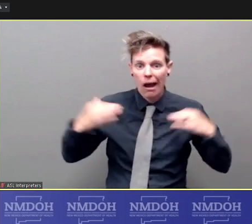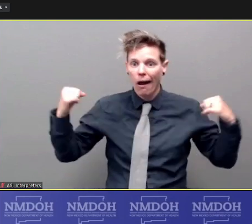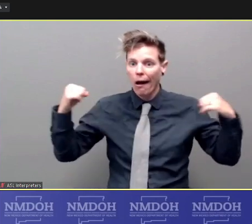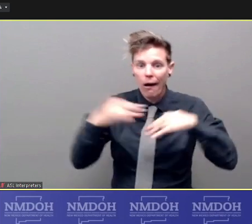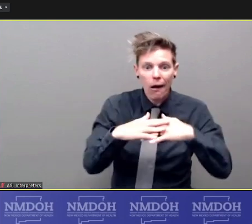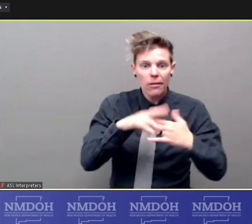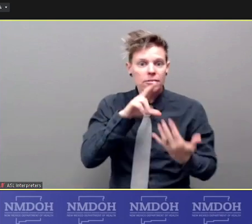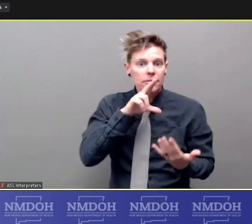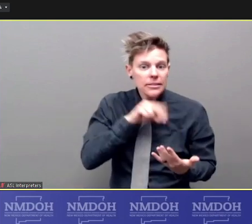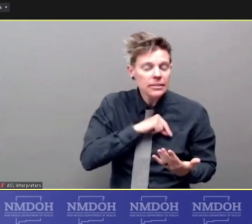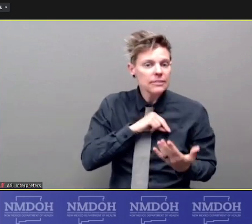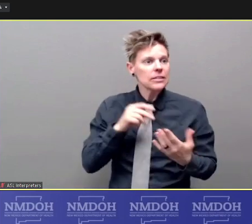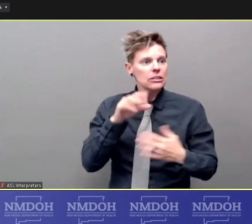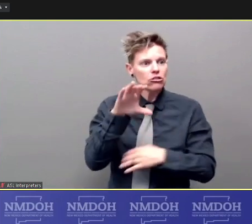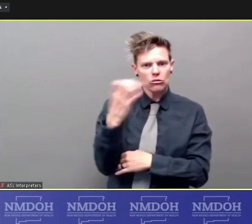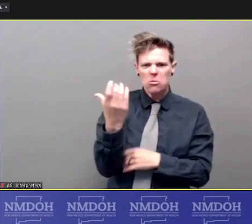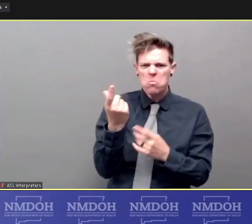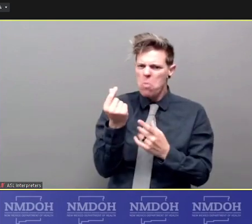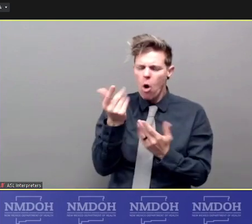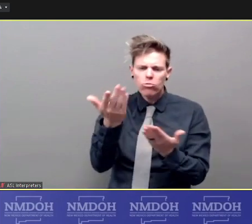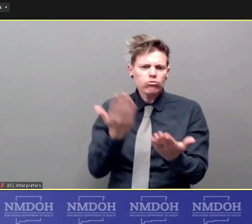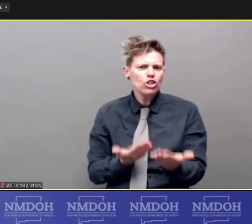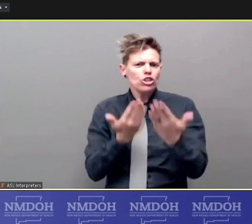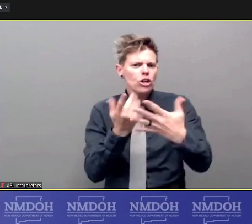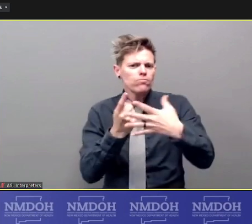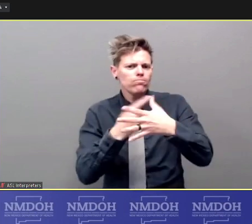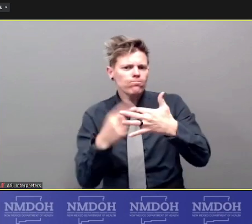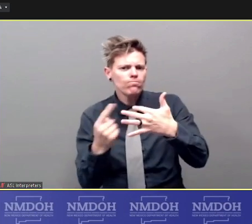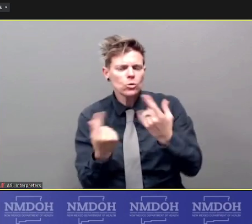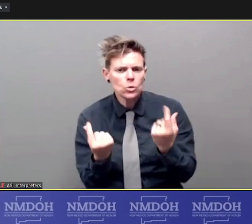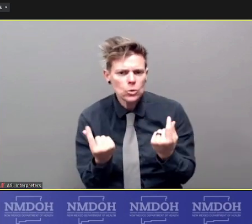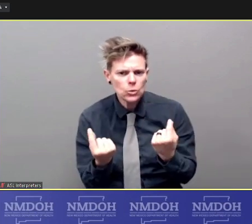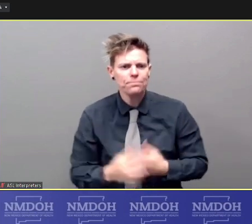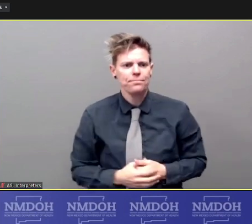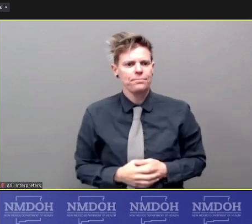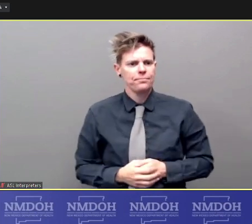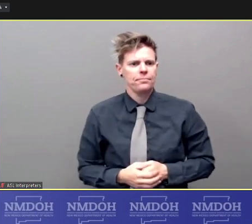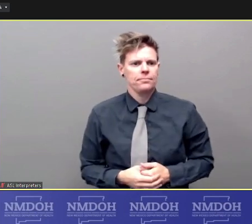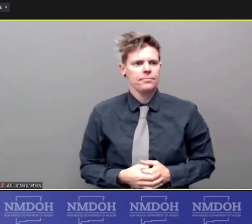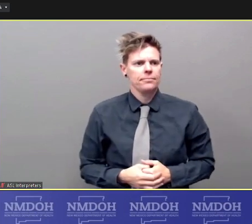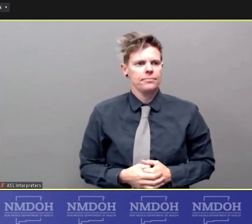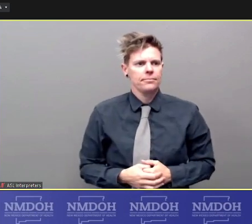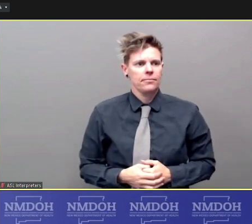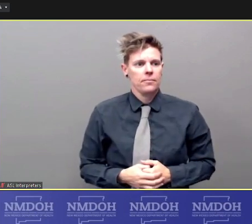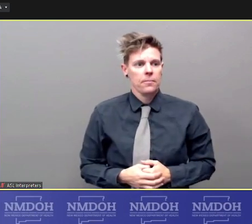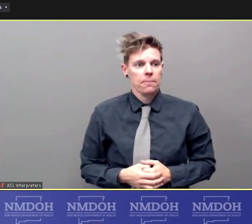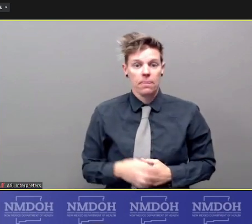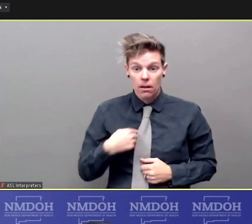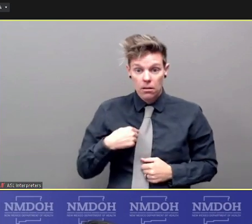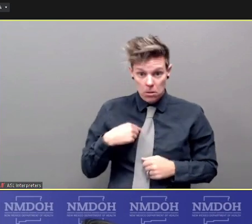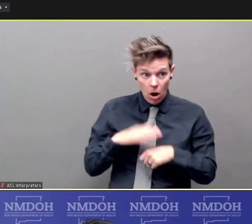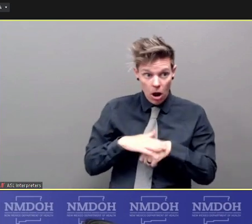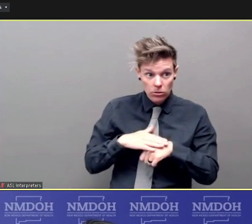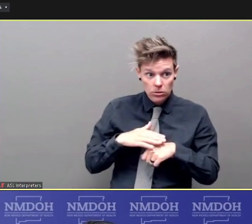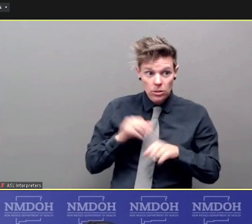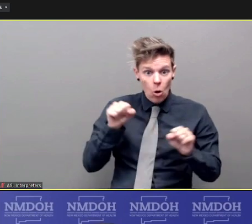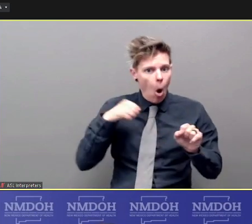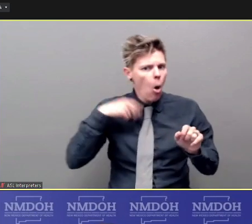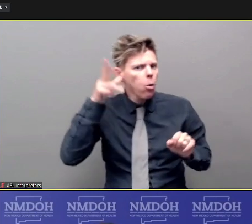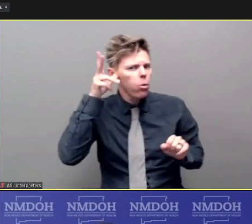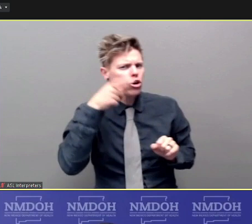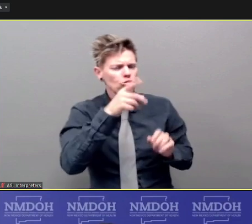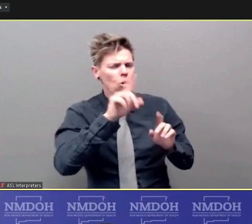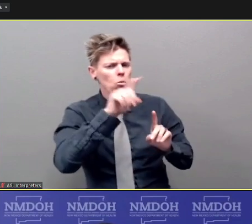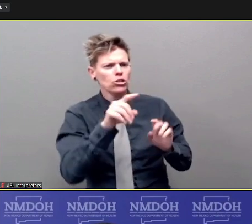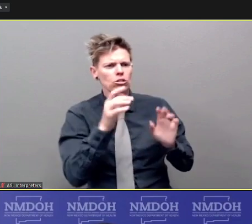I don't know what your outlet is. You're not in. Am I not on? No, we hear you. Oh, sorry. In the